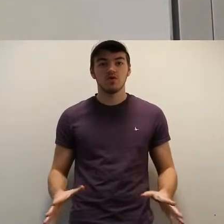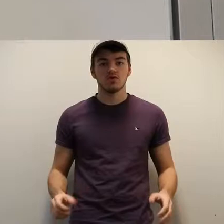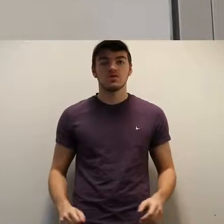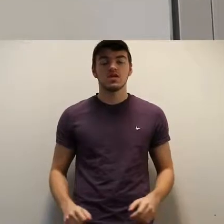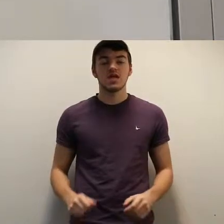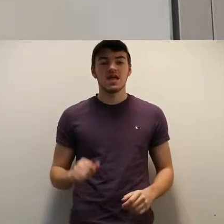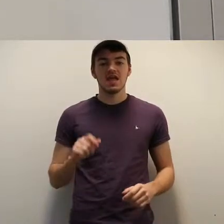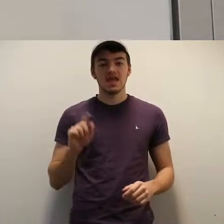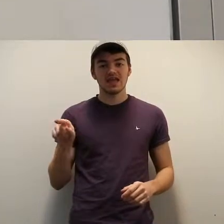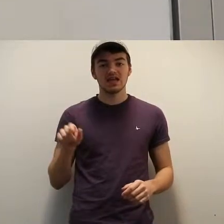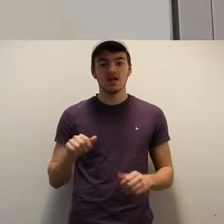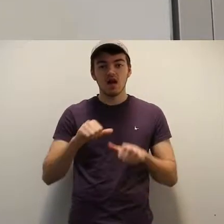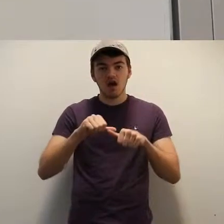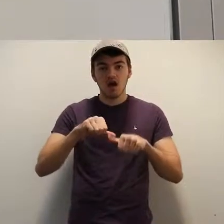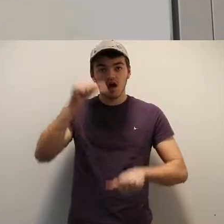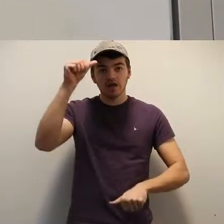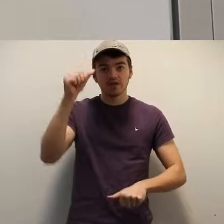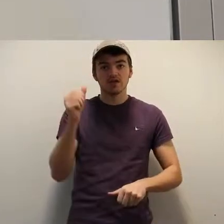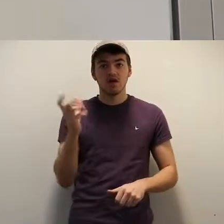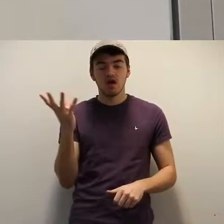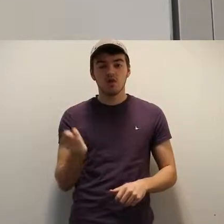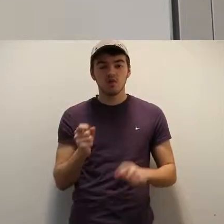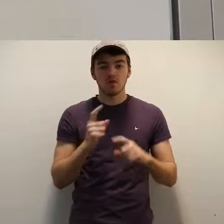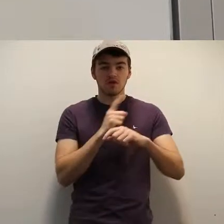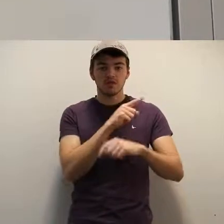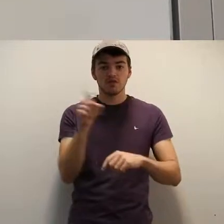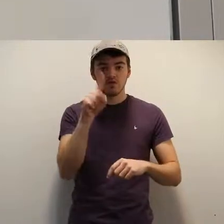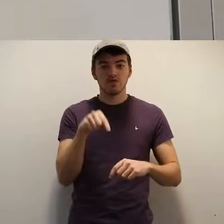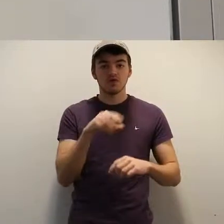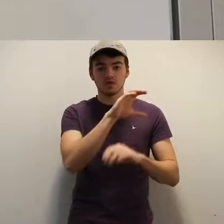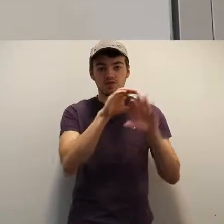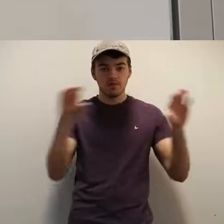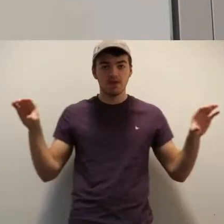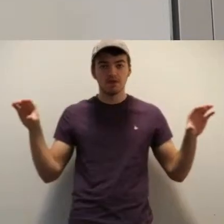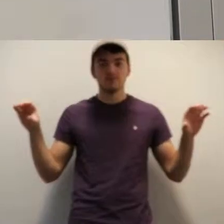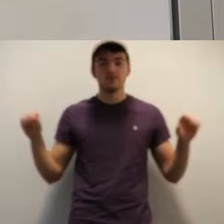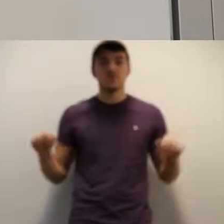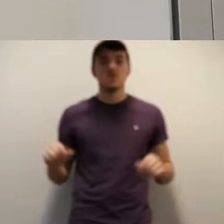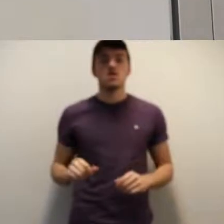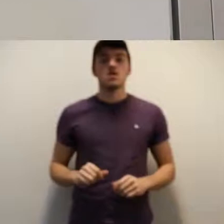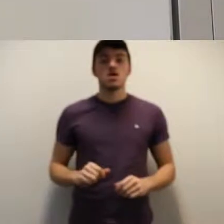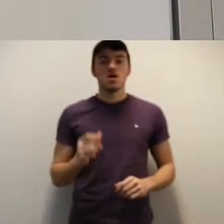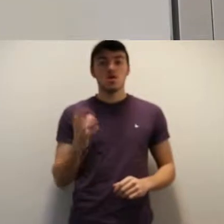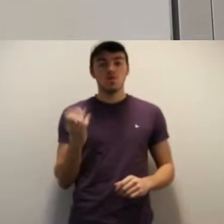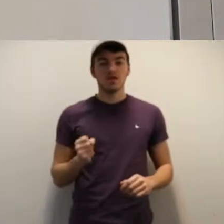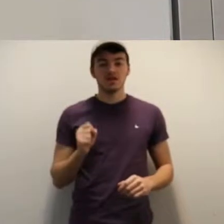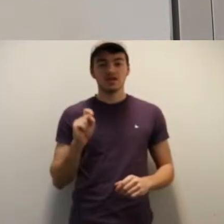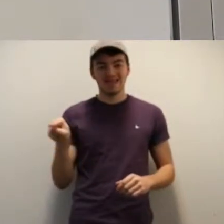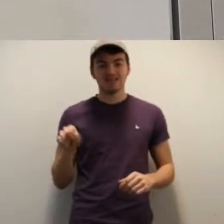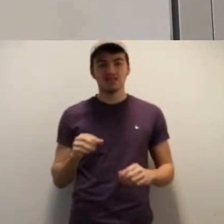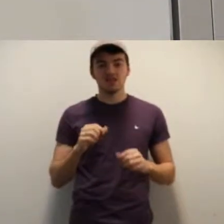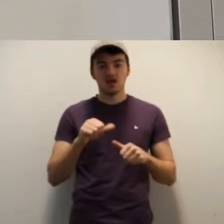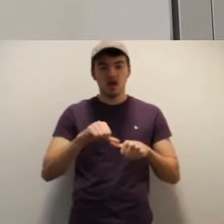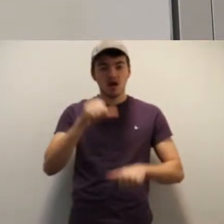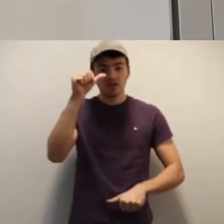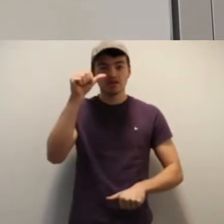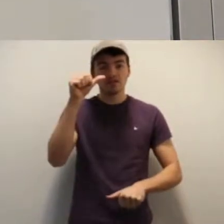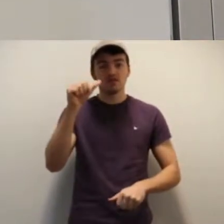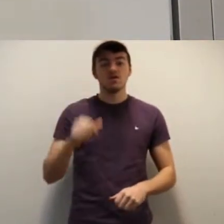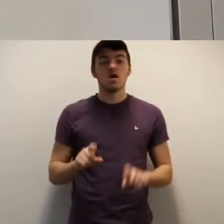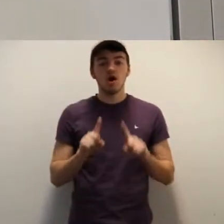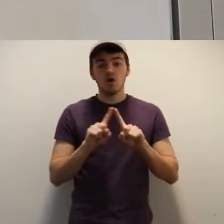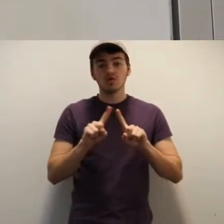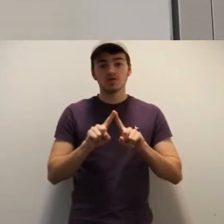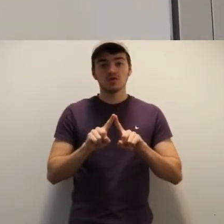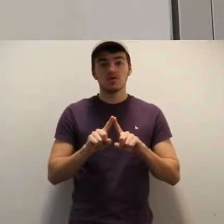its height, and also in the rectangular design below the sculptures. Each application of the golden ratio is